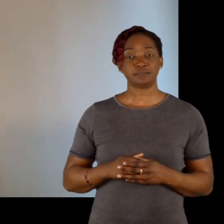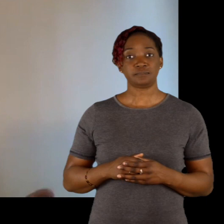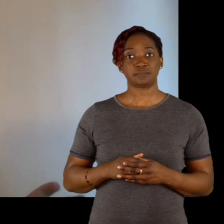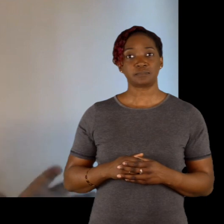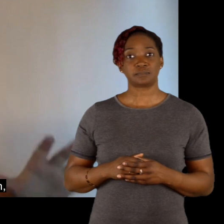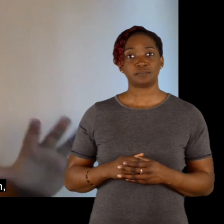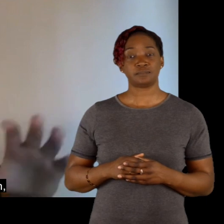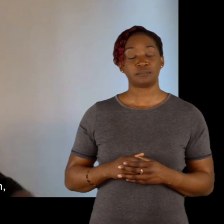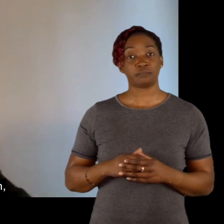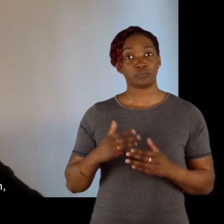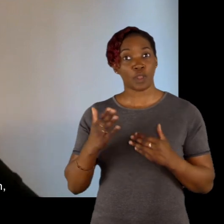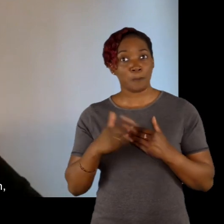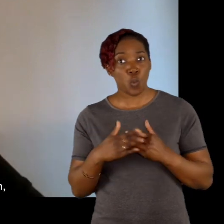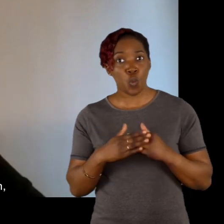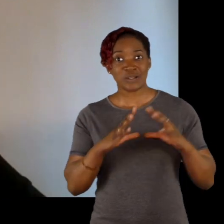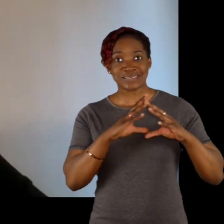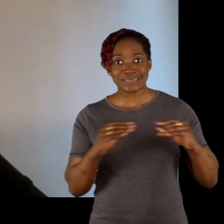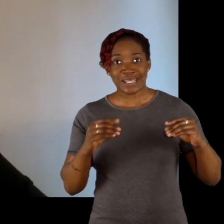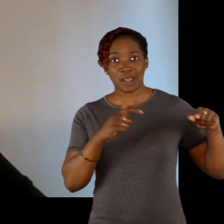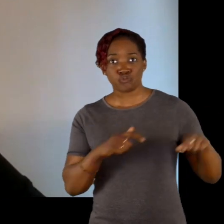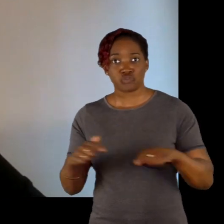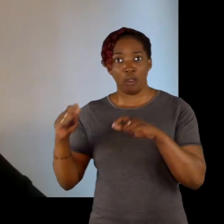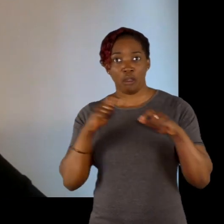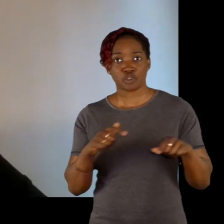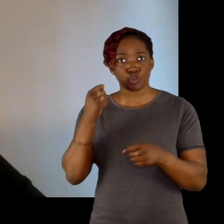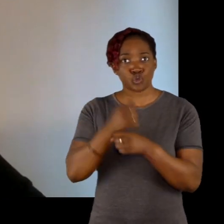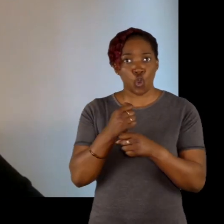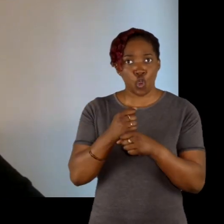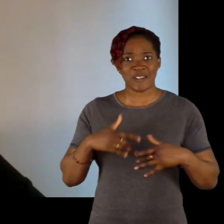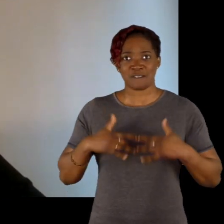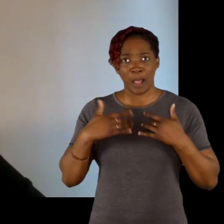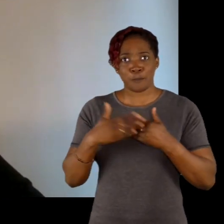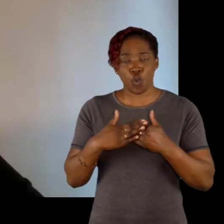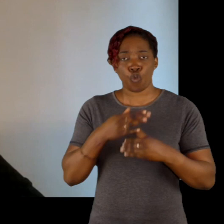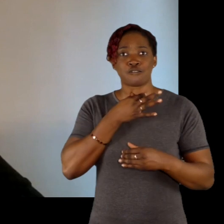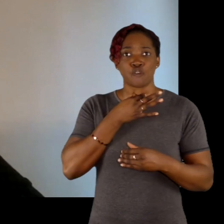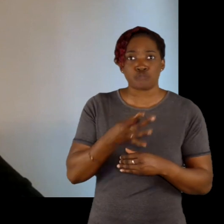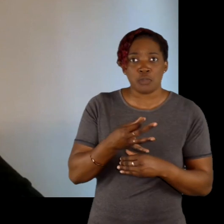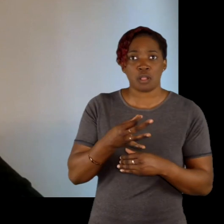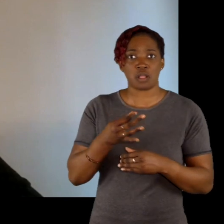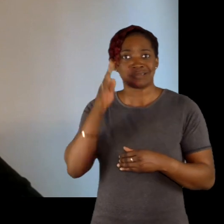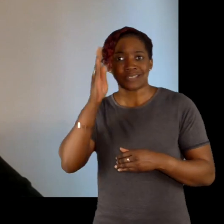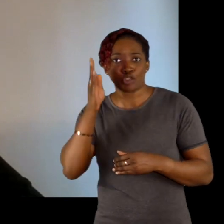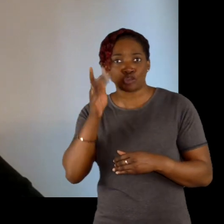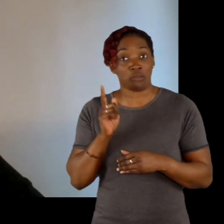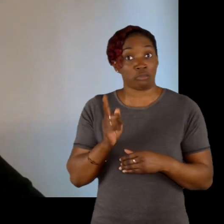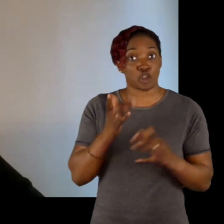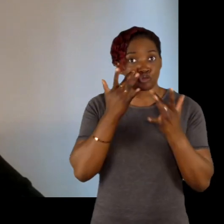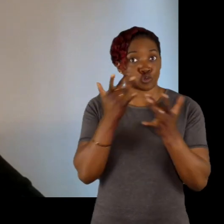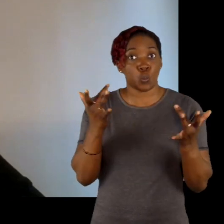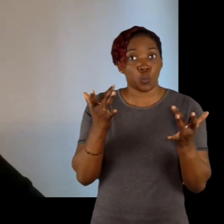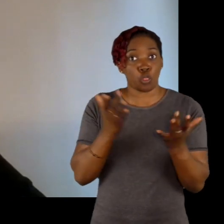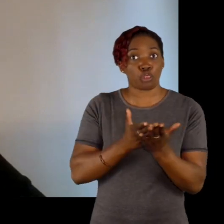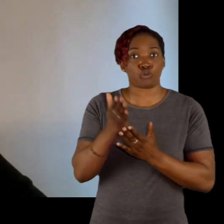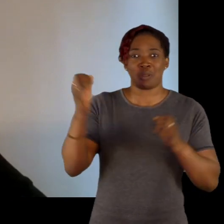kind of more the scene goes on, the more vulnerable and kind of in danger George gets, and that's kind of